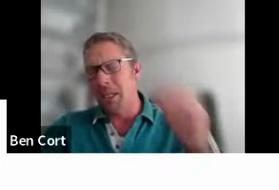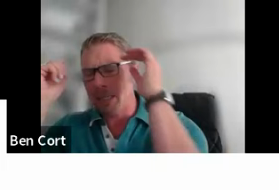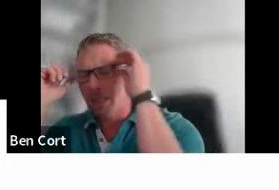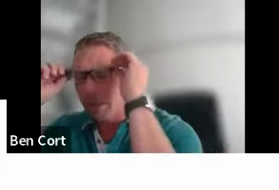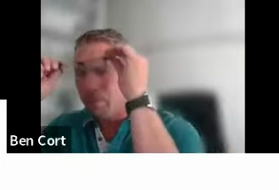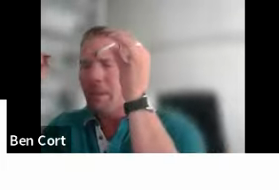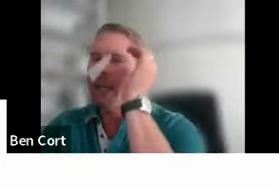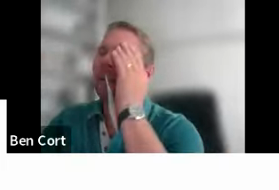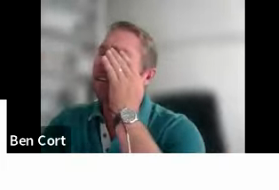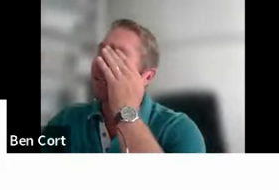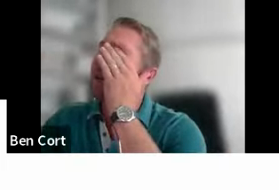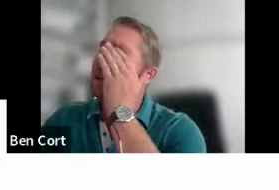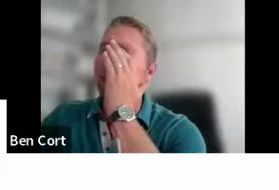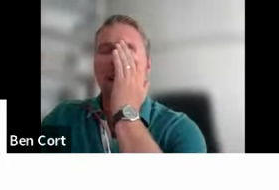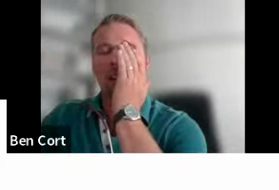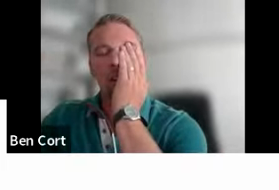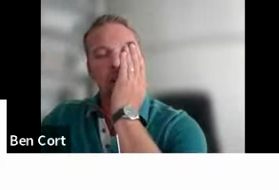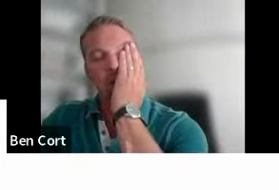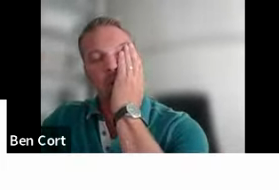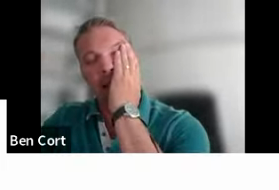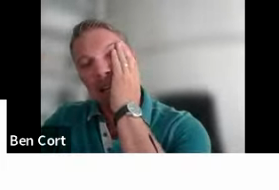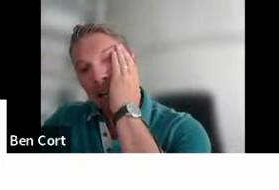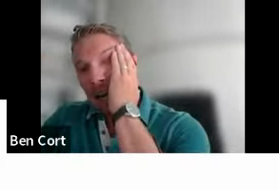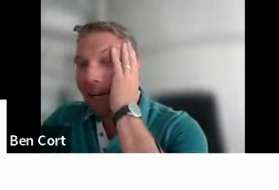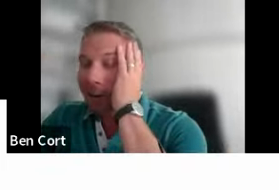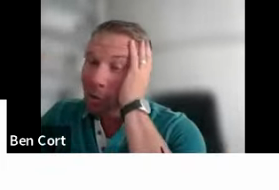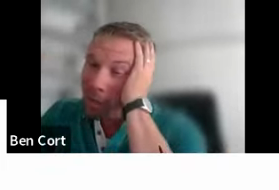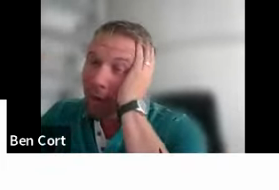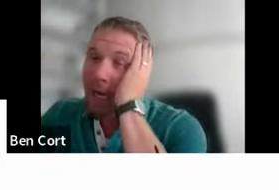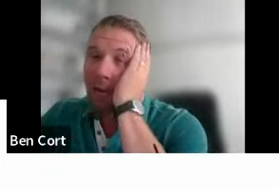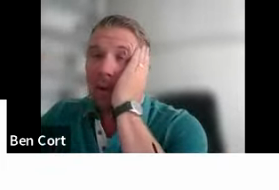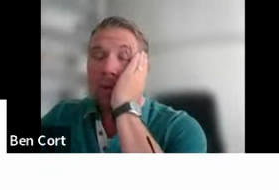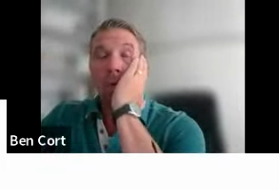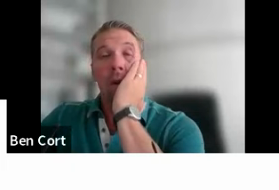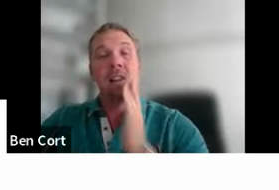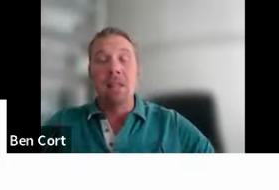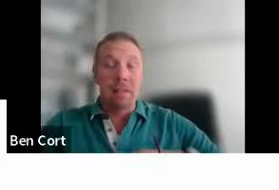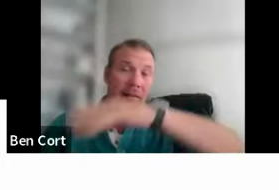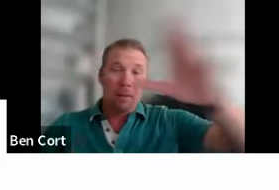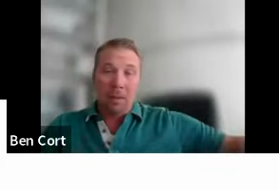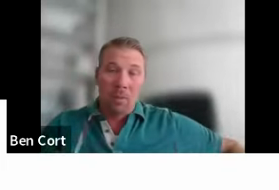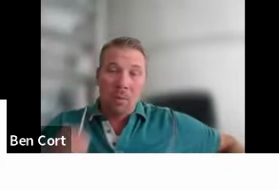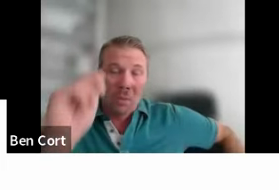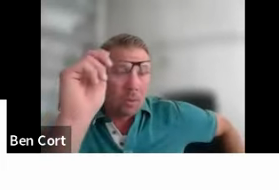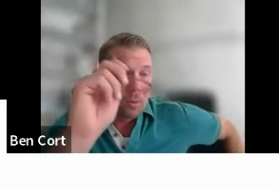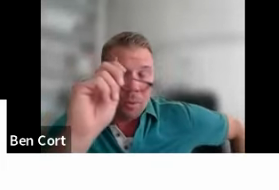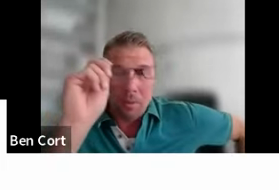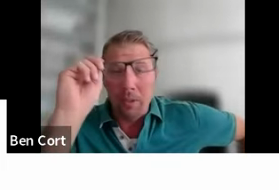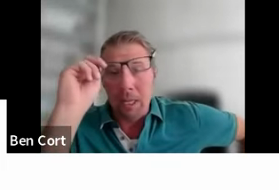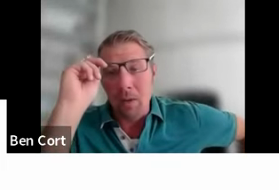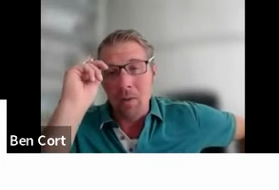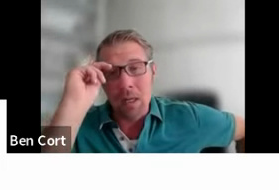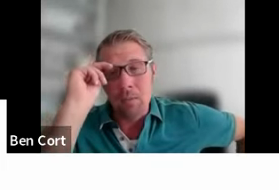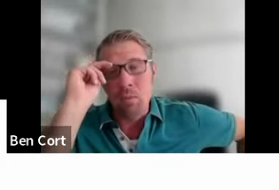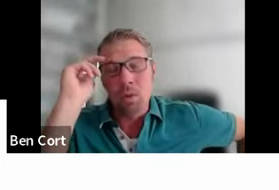I'm going to get to this, but the antipsychotic medications are the trick. I don't know if any of you in this world who are on